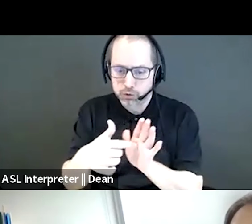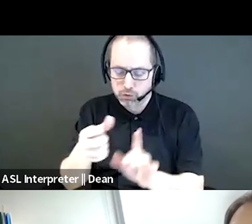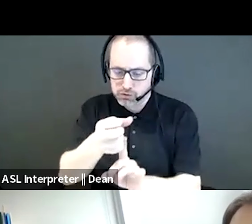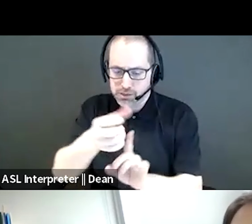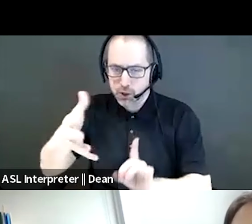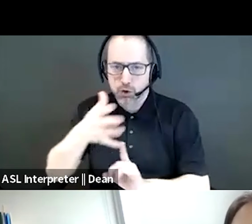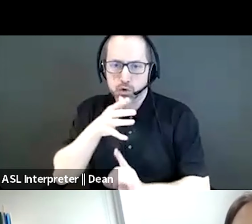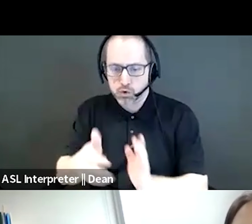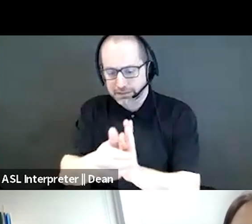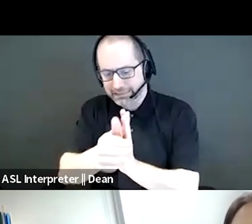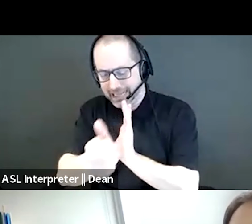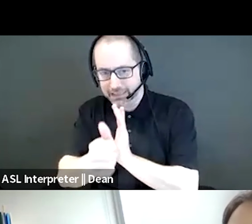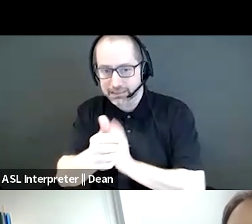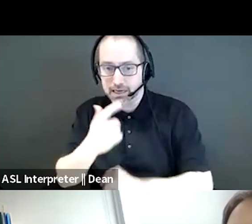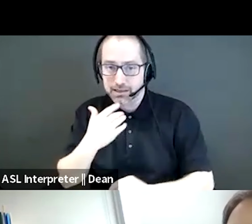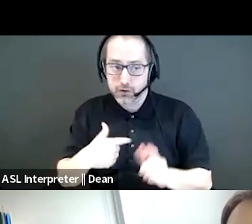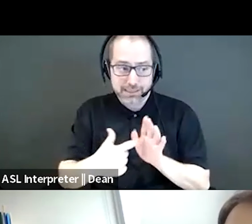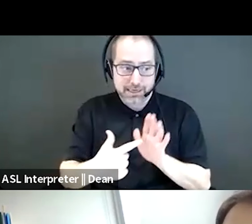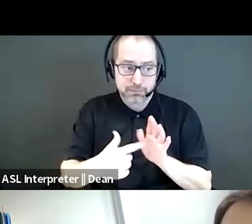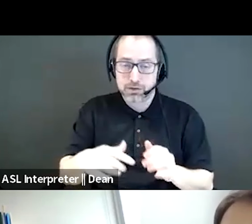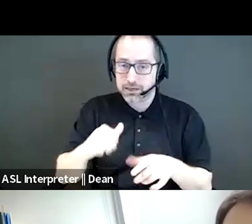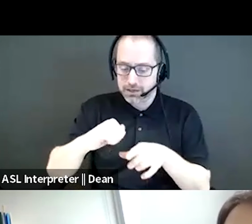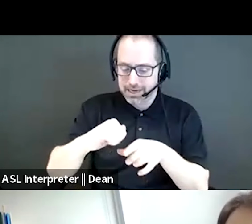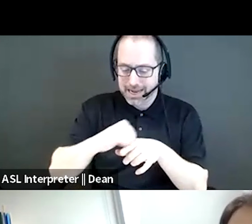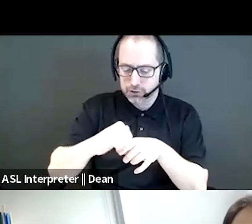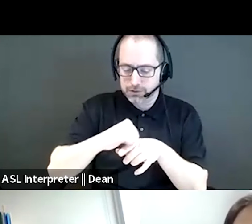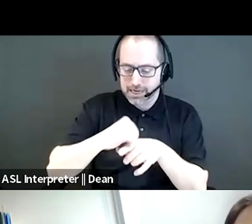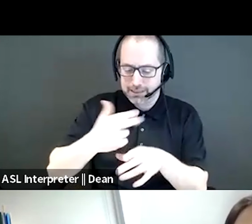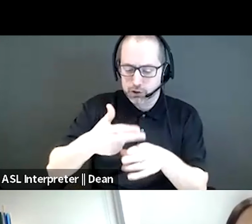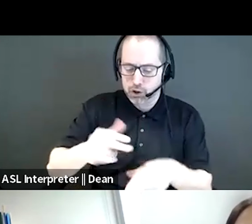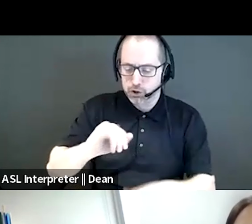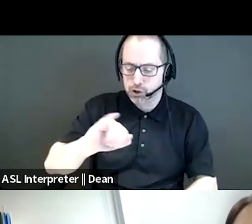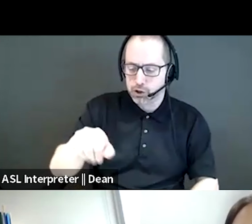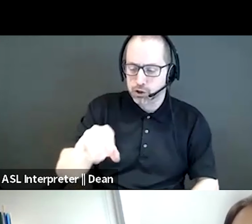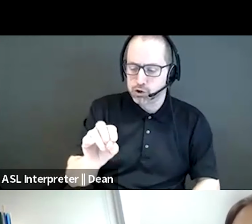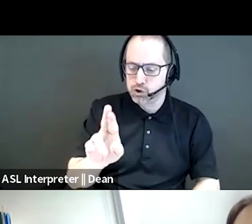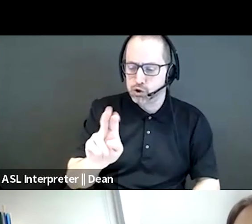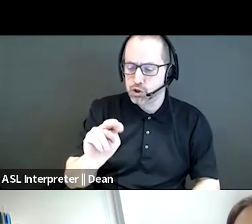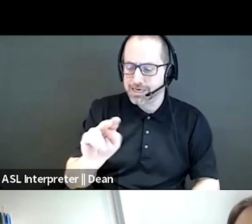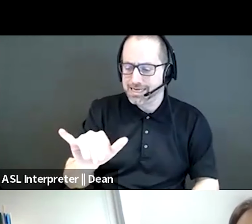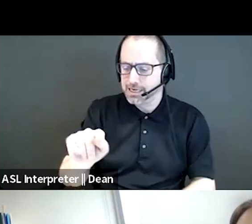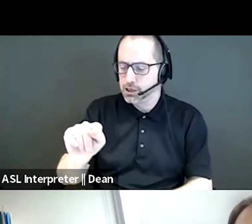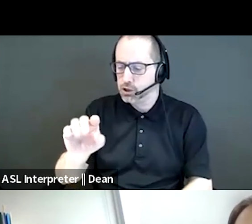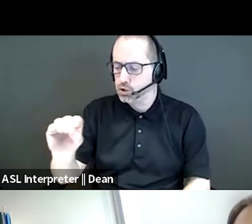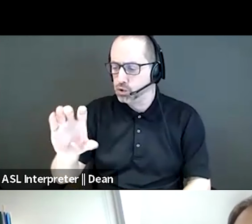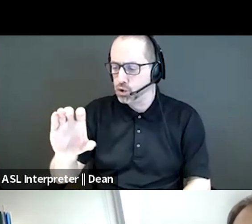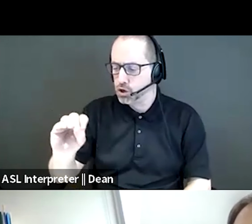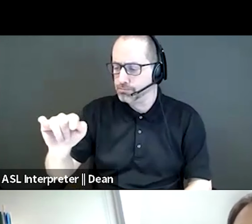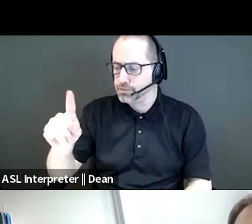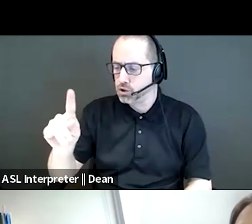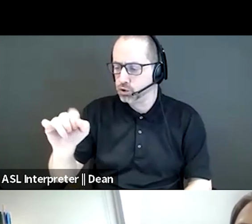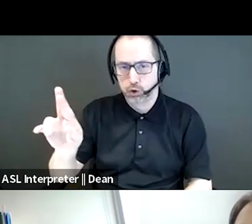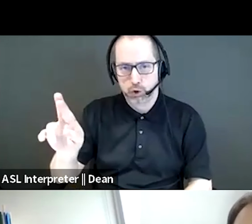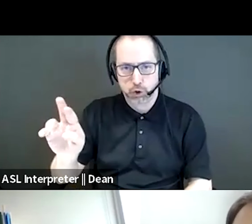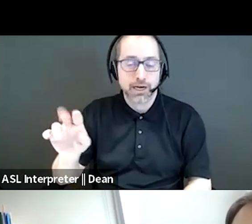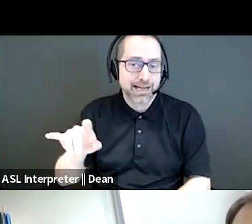an exercise that's called Journey to Composure that's available as well. So you can work on identifying